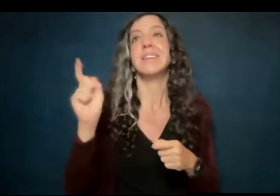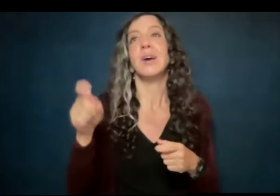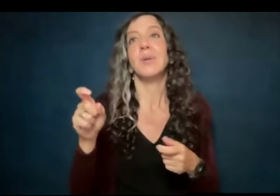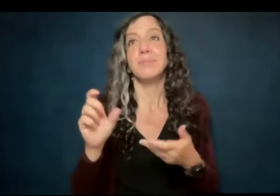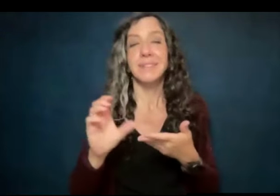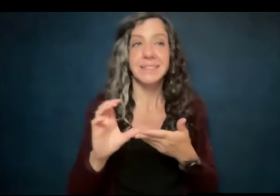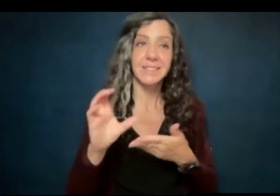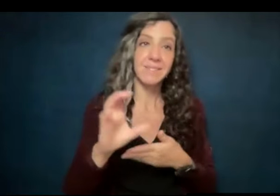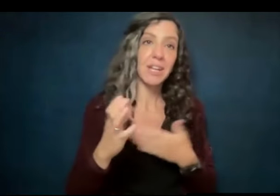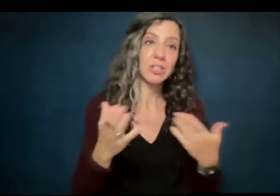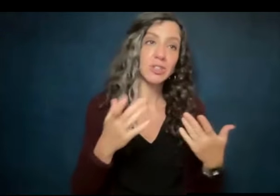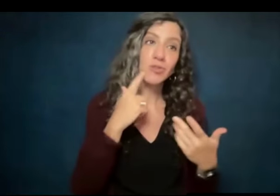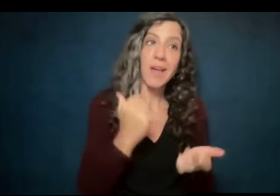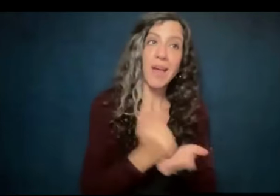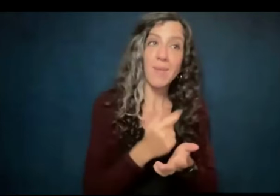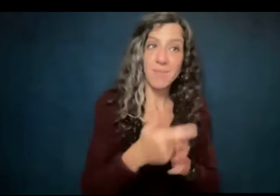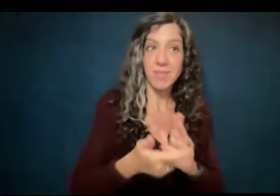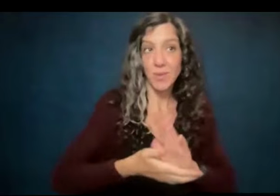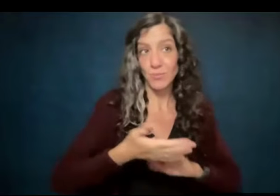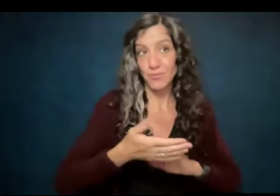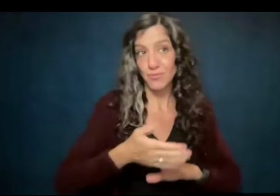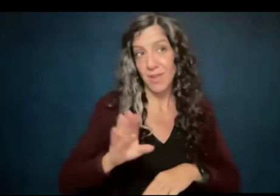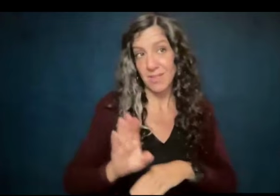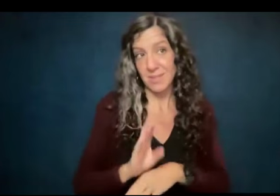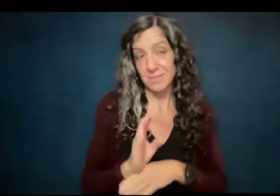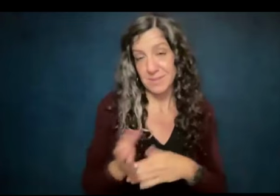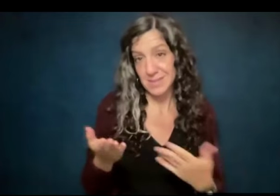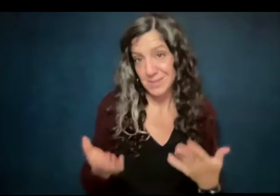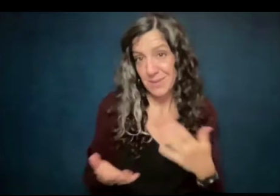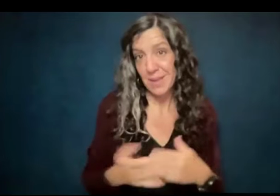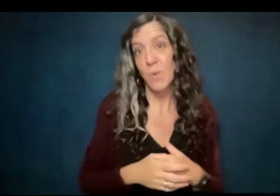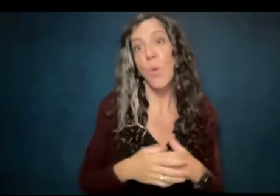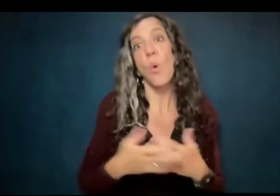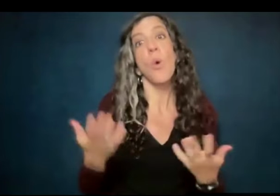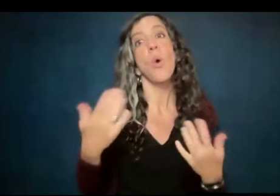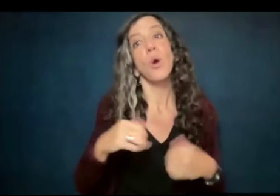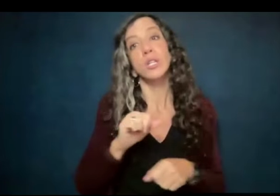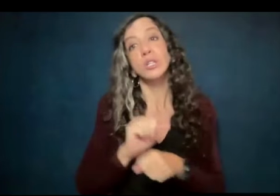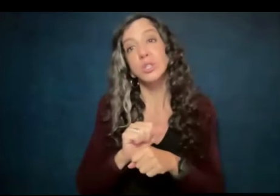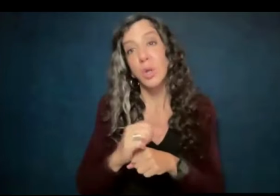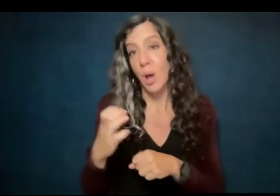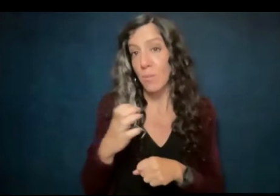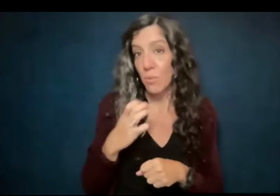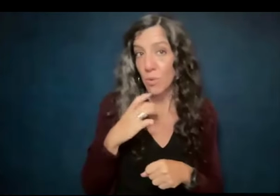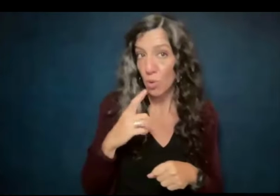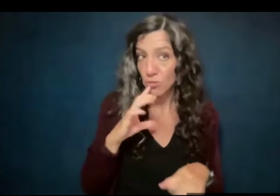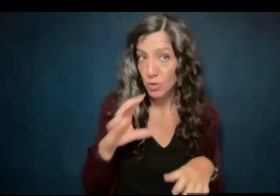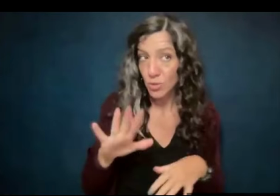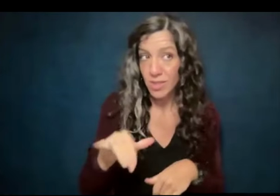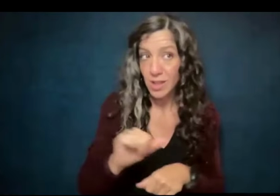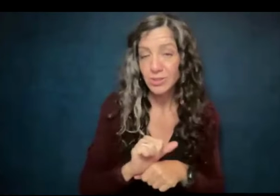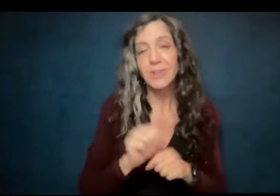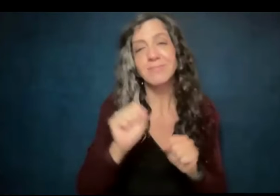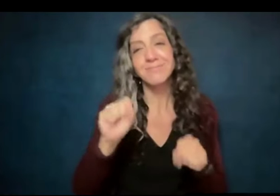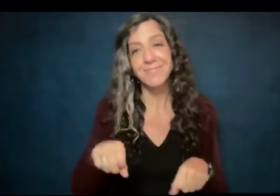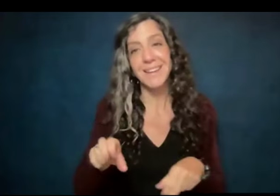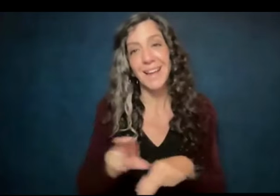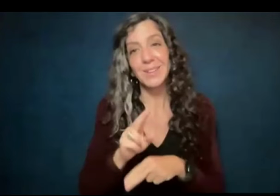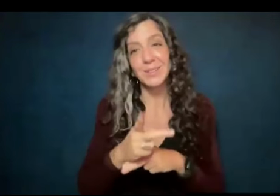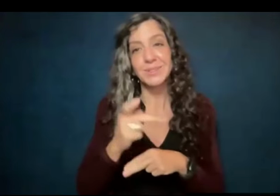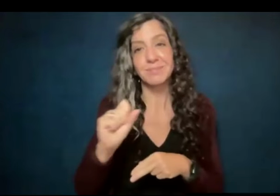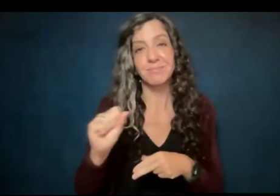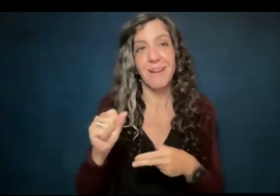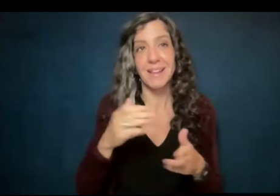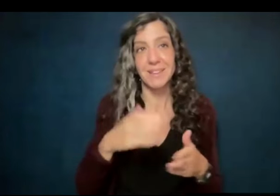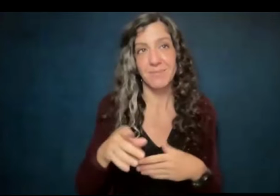them run their business, or a job coach to do their job, they can use a PASS plan to fund that. And really,